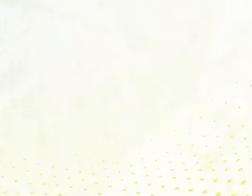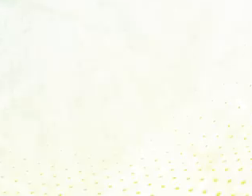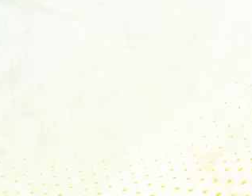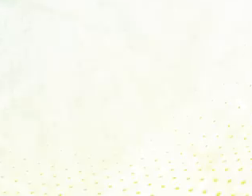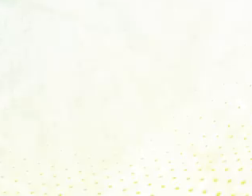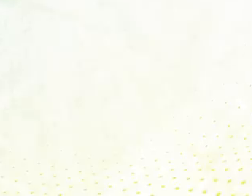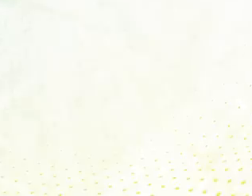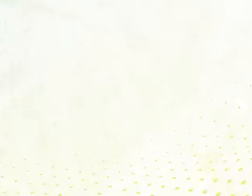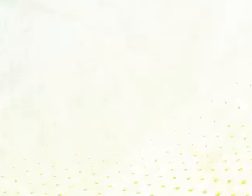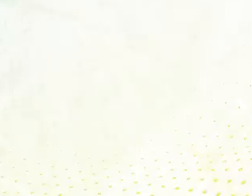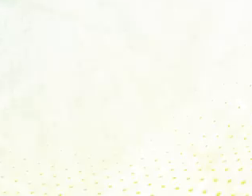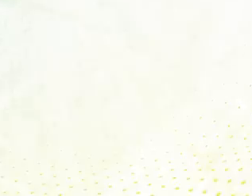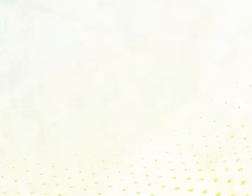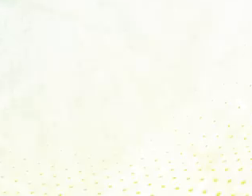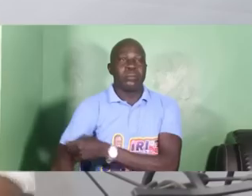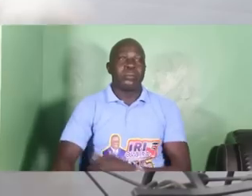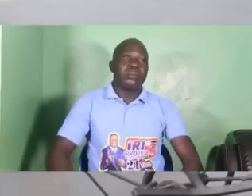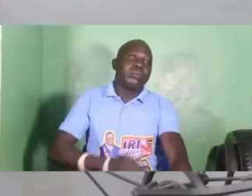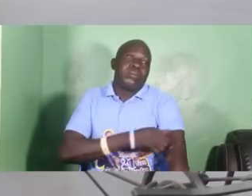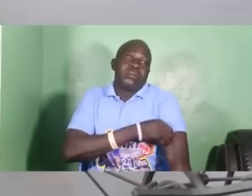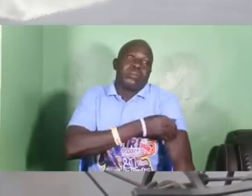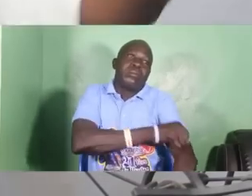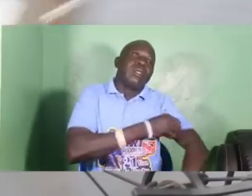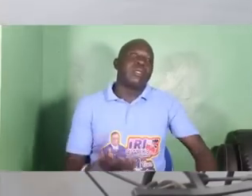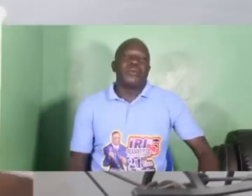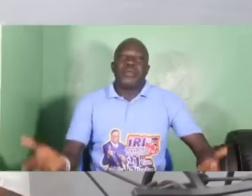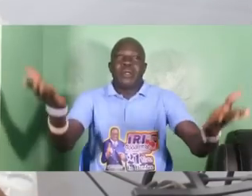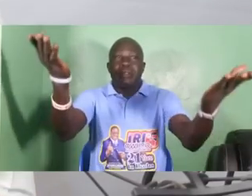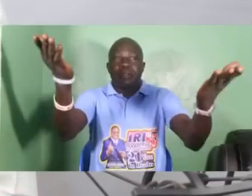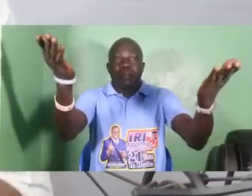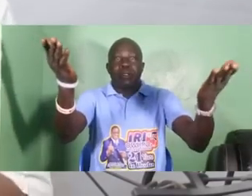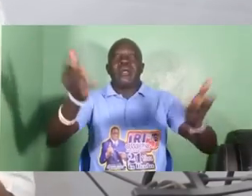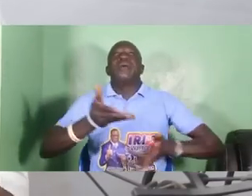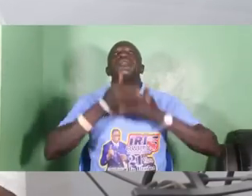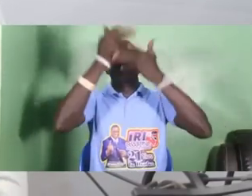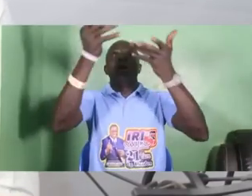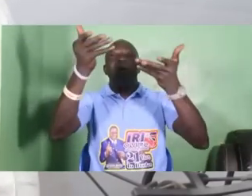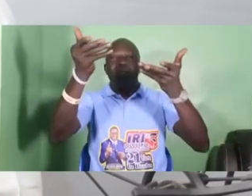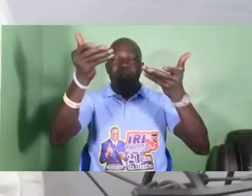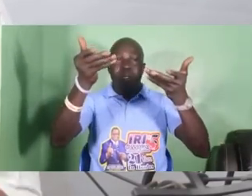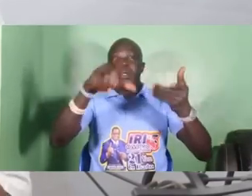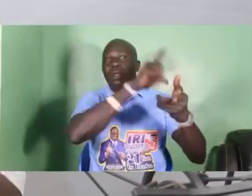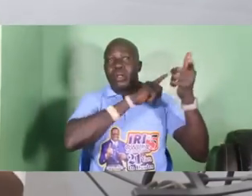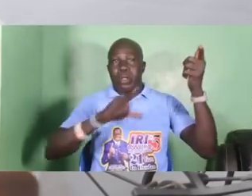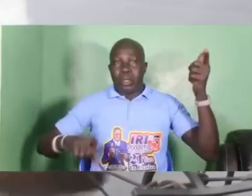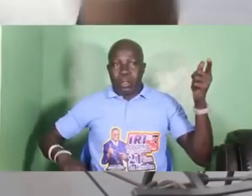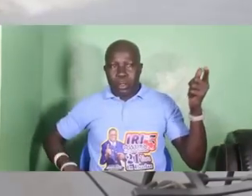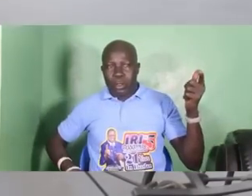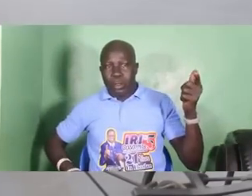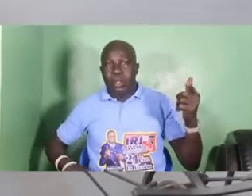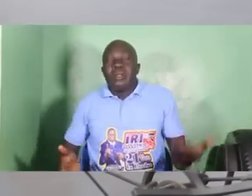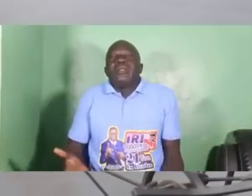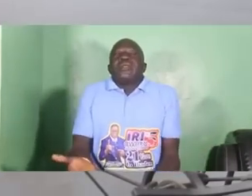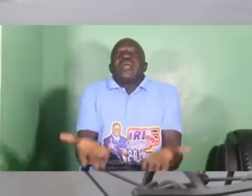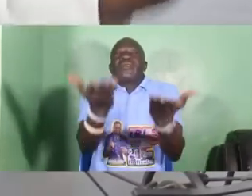mo dupe o dabo sa. Ẹgbẹ́ àwọn sọ́kì. Raise up your twin. Ẹ palariwo. Begin to shout. Oluwa o. Ẹ